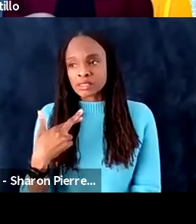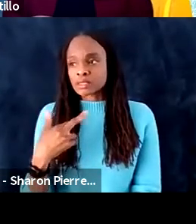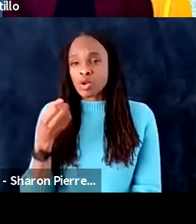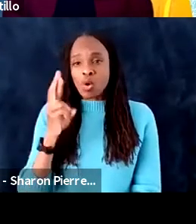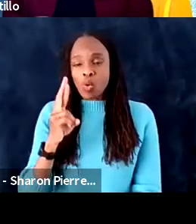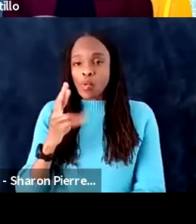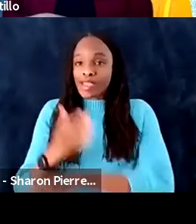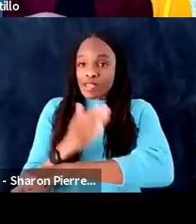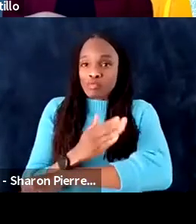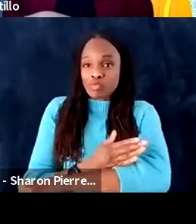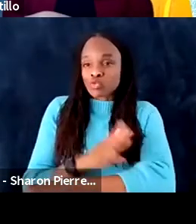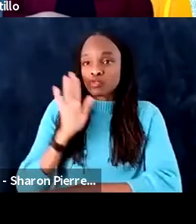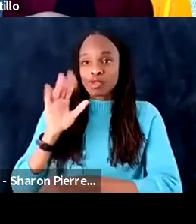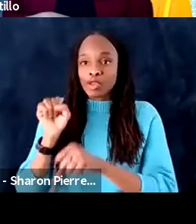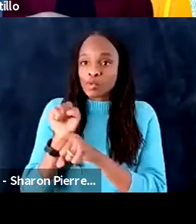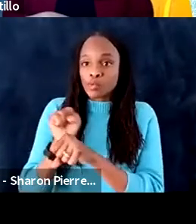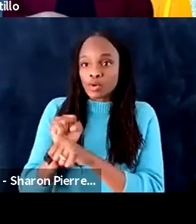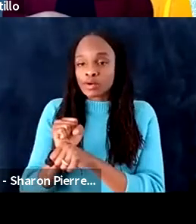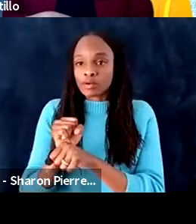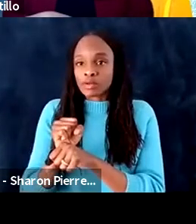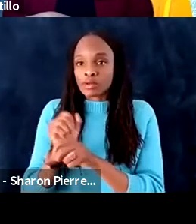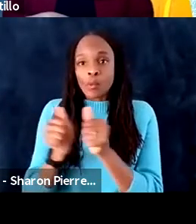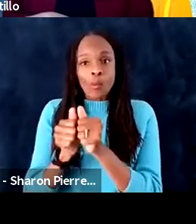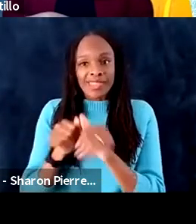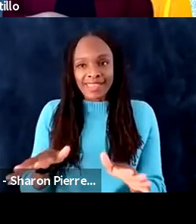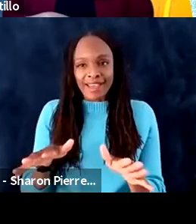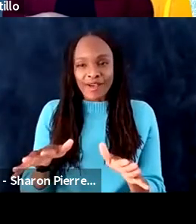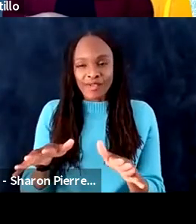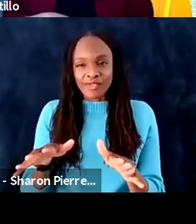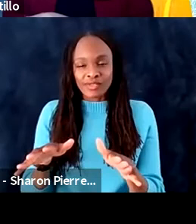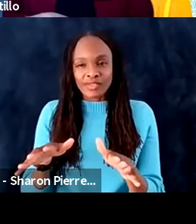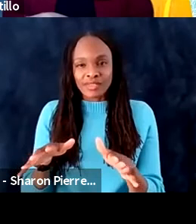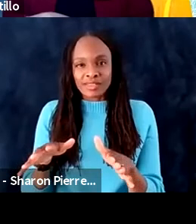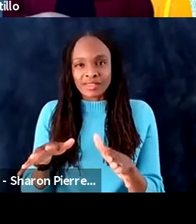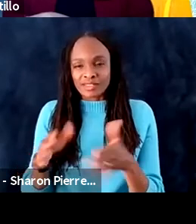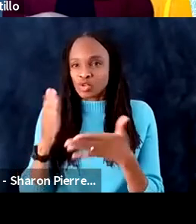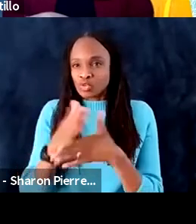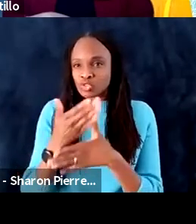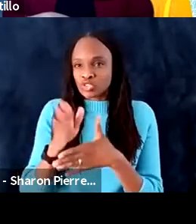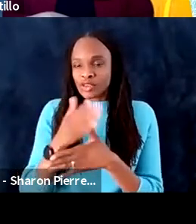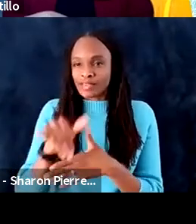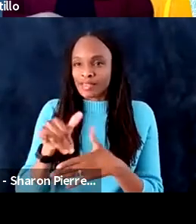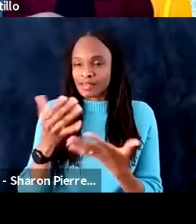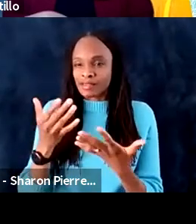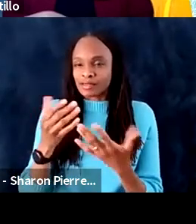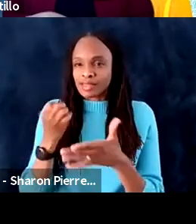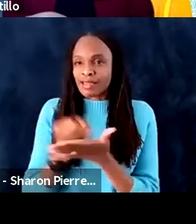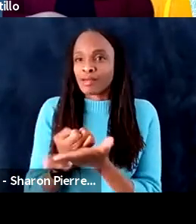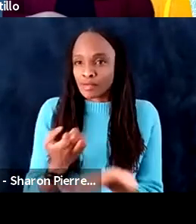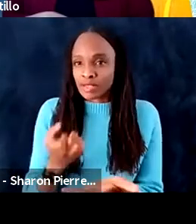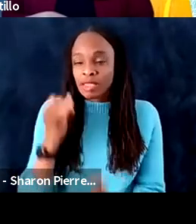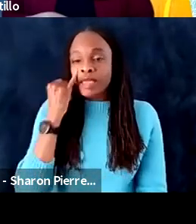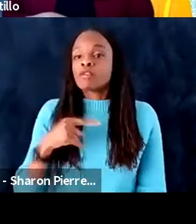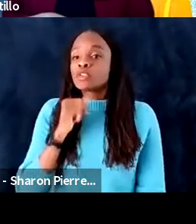their productivity without it being shared across the economic scale. If we don't do